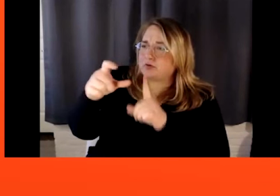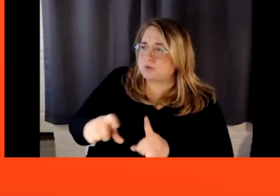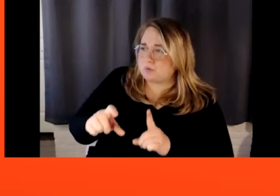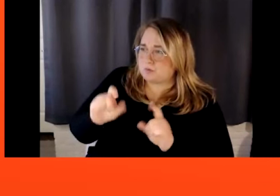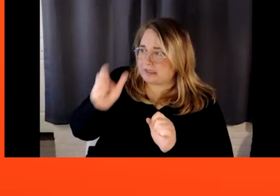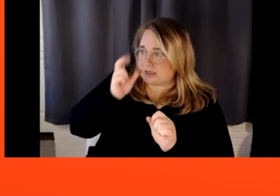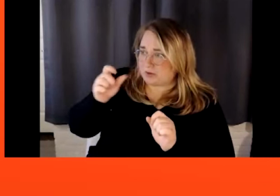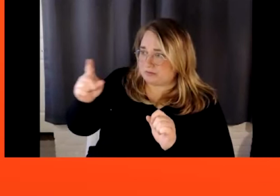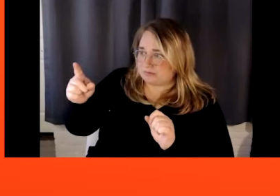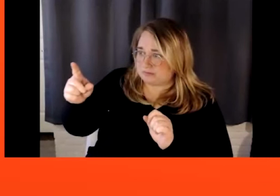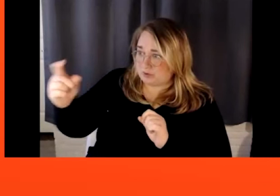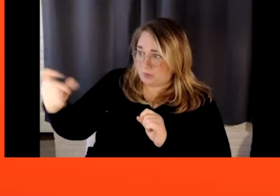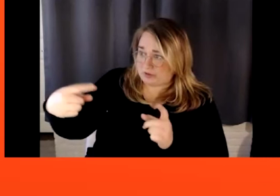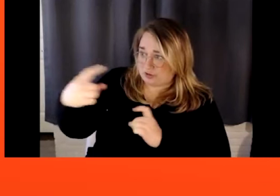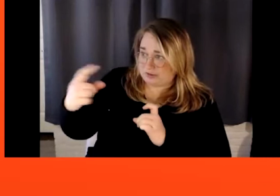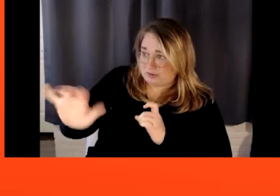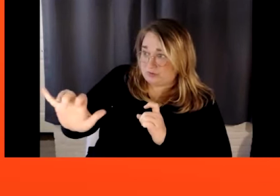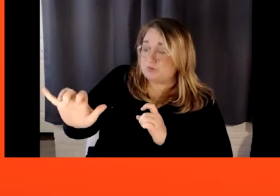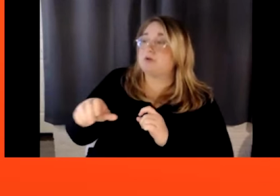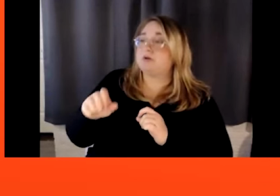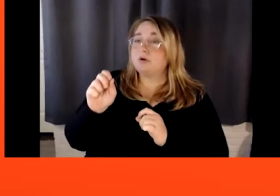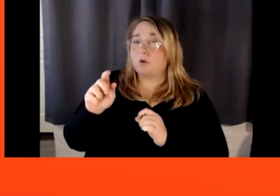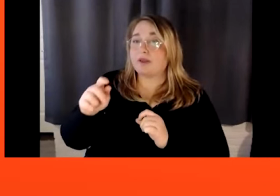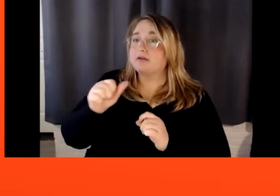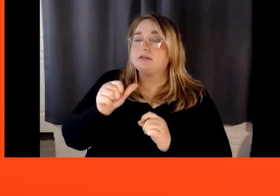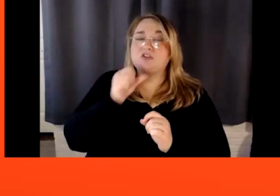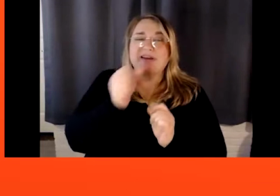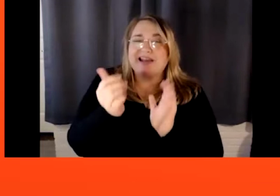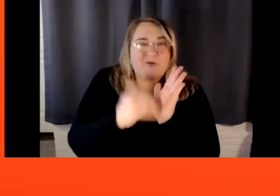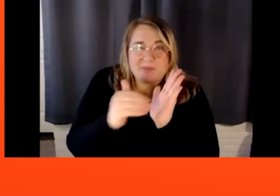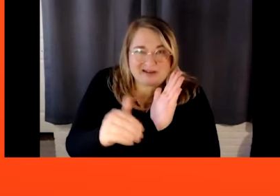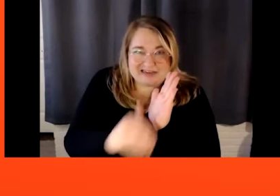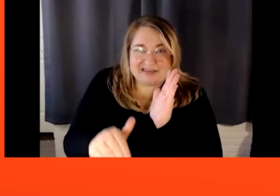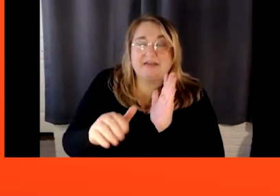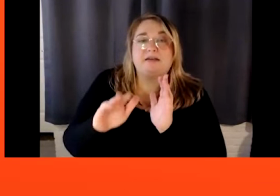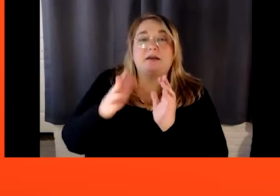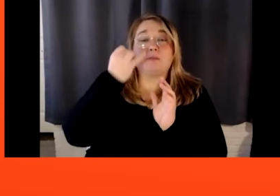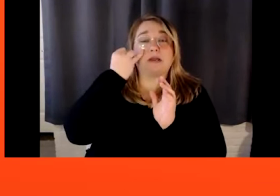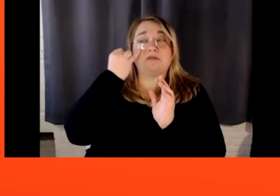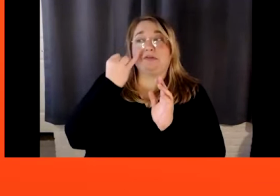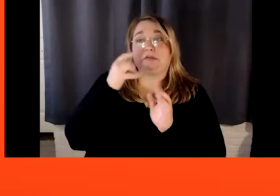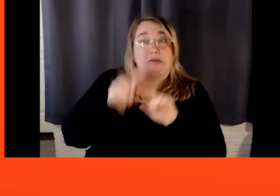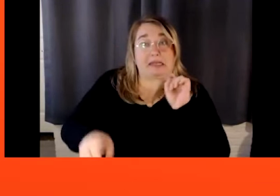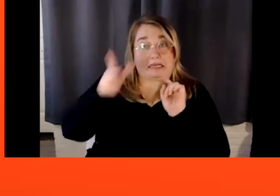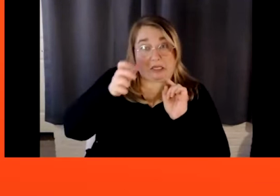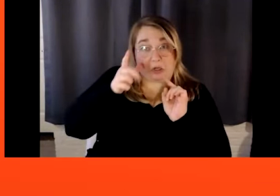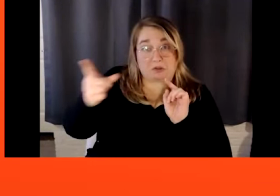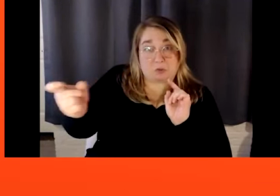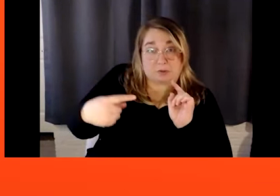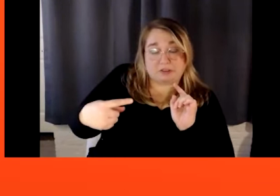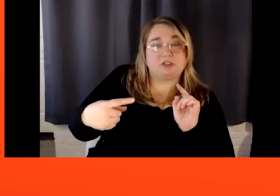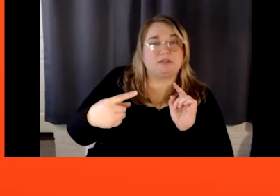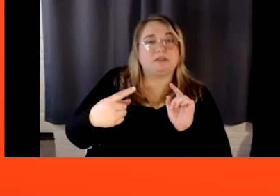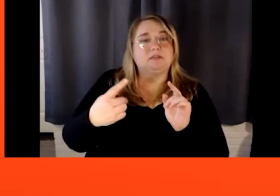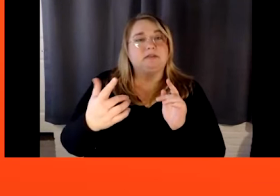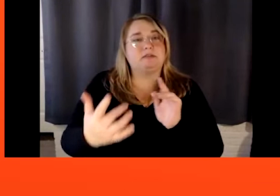All right. So I won't repeat them, but if you're starting to have trouble hearing the questions, feel free to reach out and I'll start repeating them,